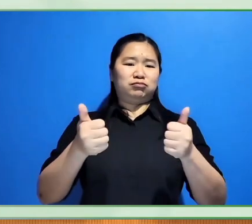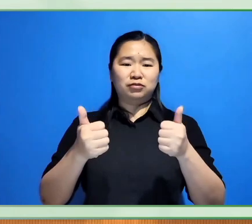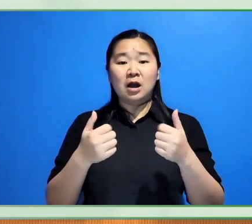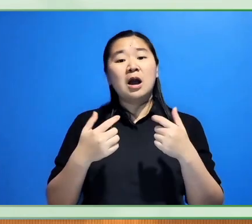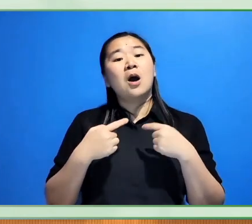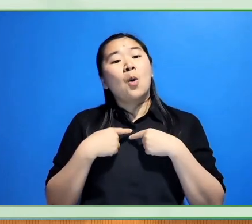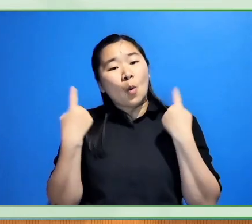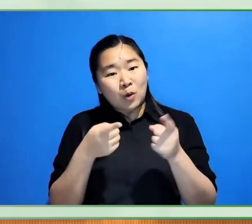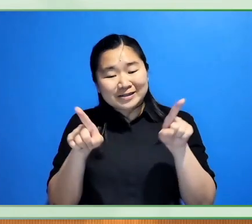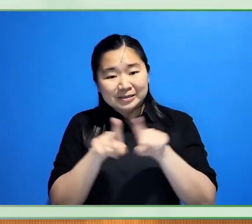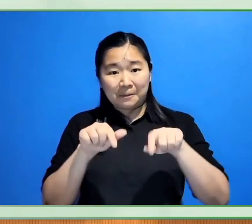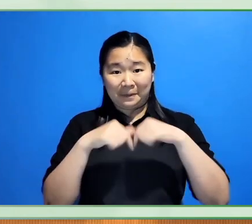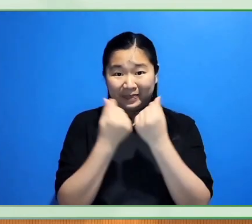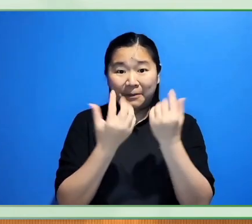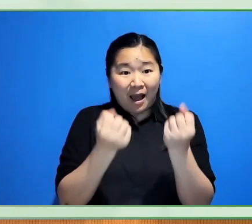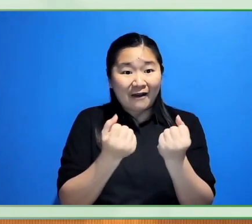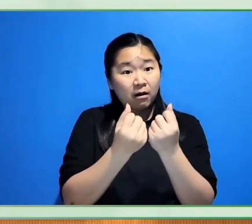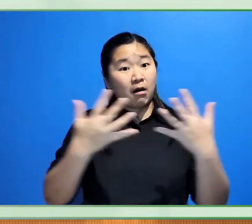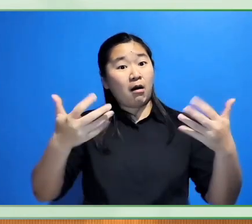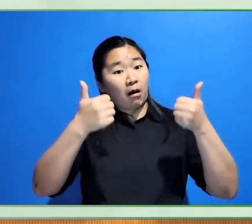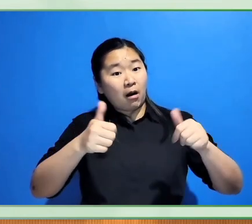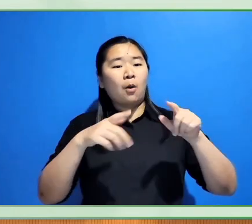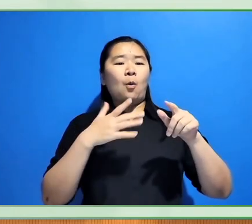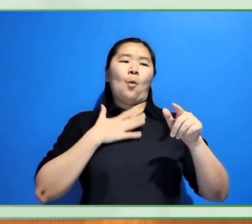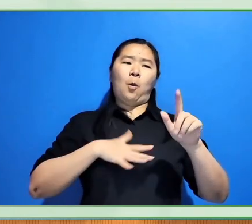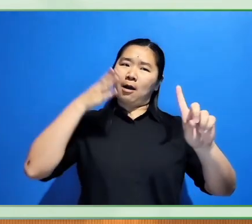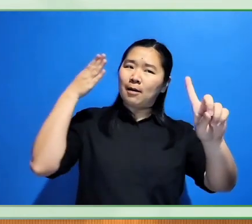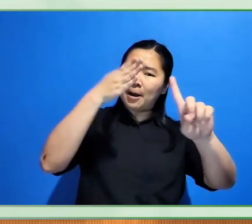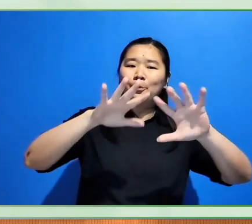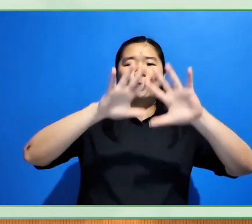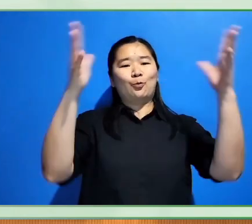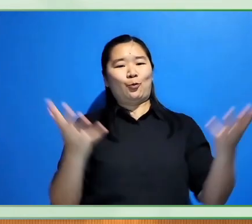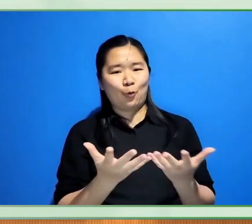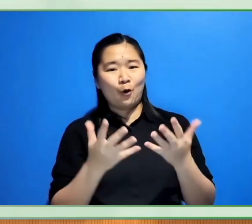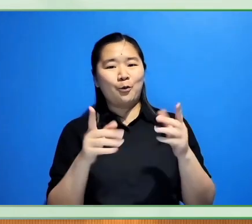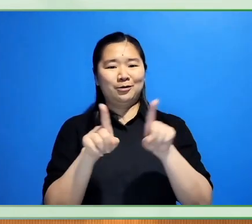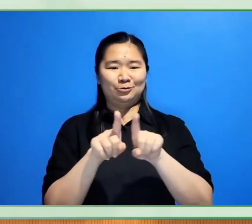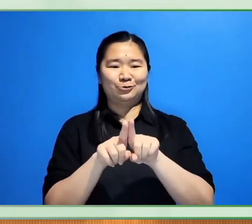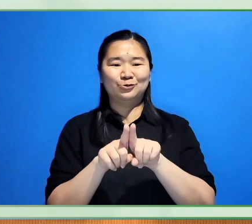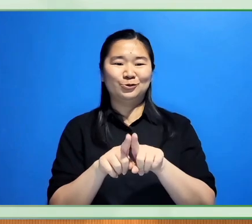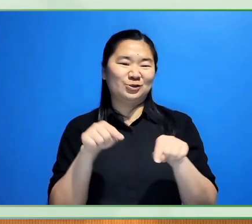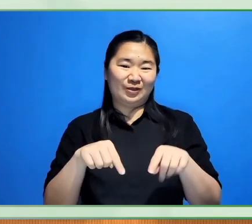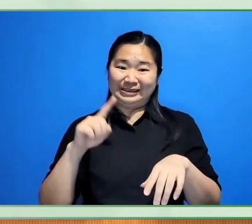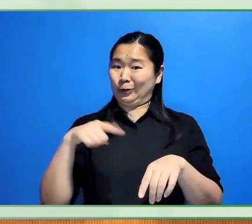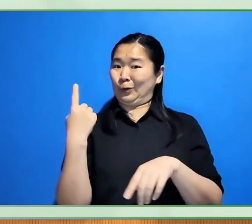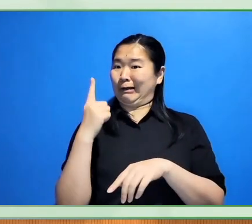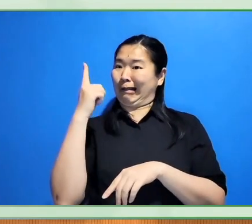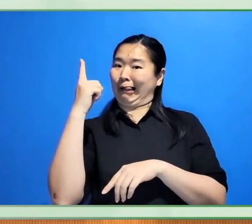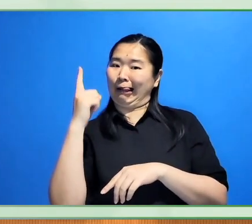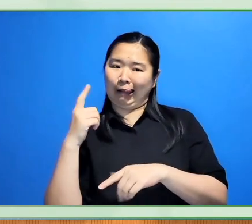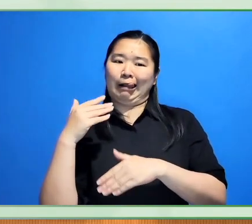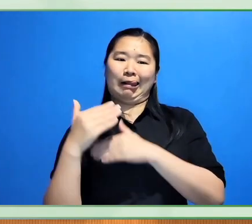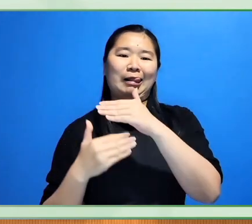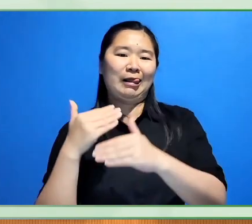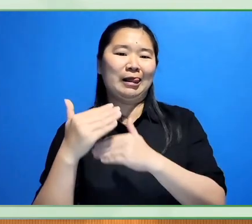every startup, finishing with this, I guess, funding, scaling channels, partners, and suppliers. We can support